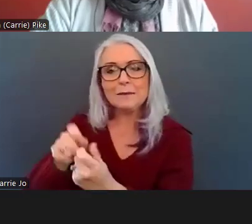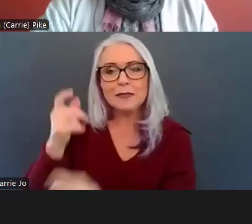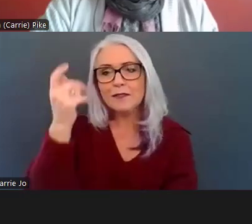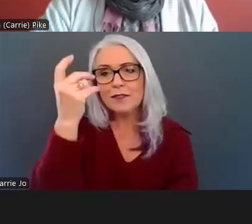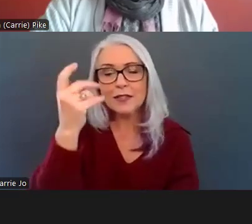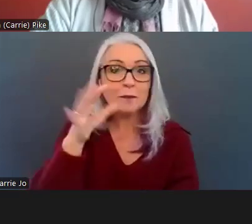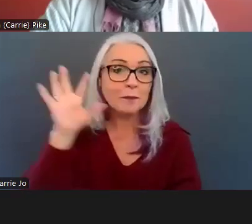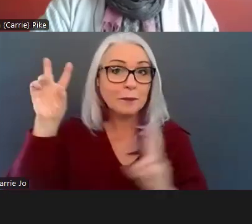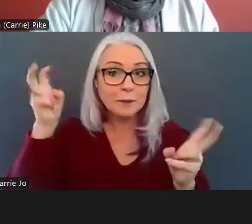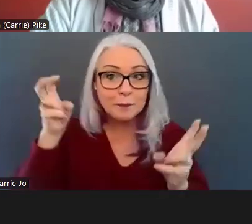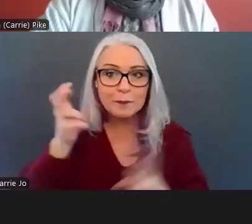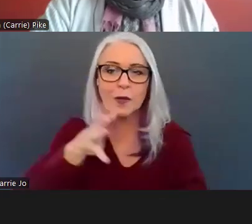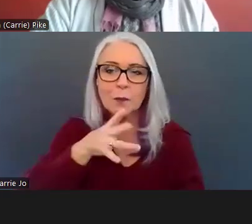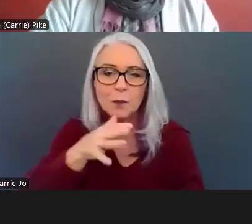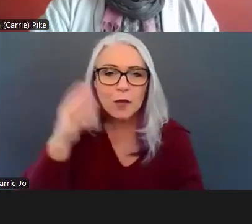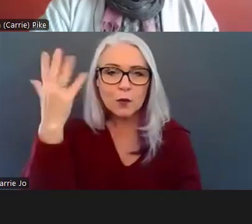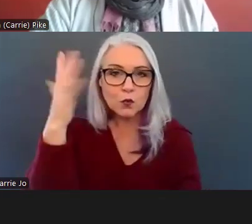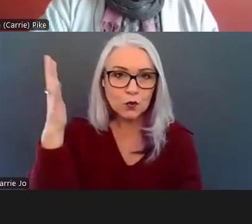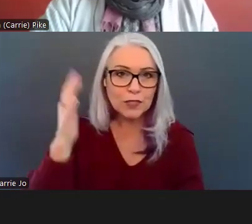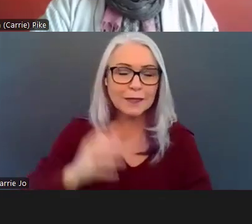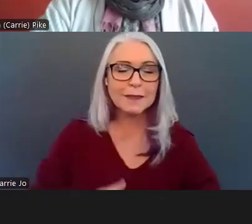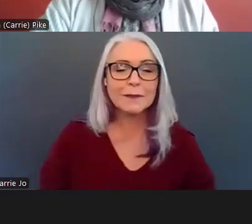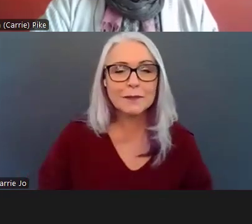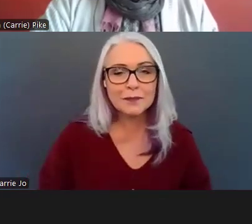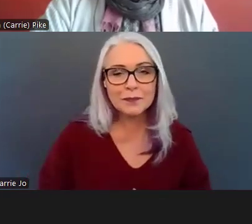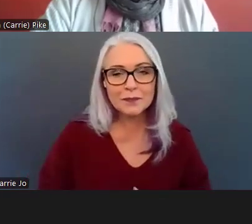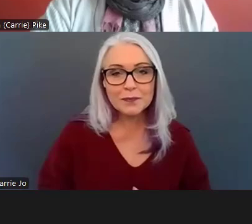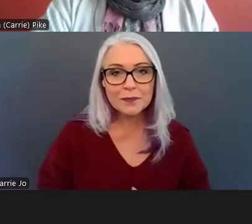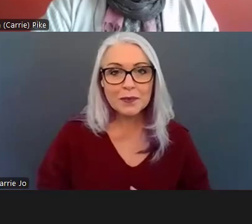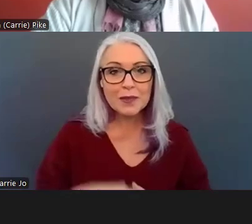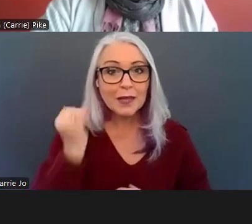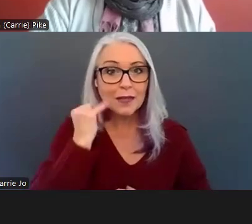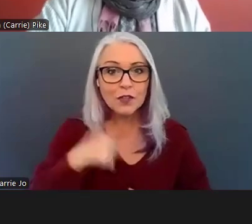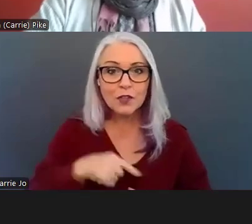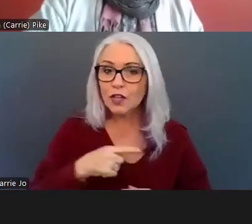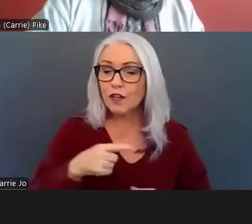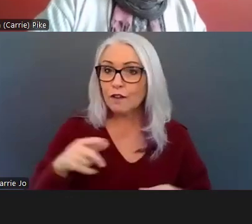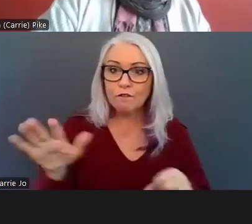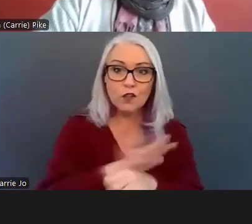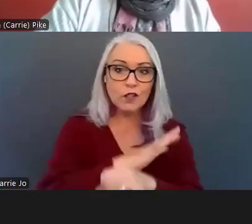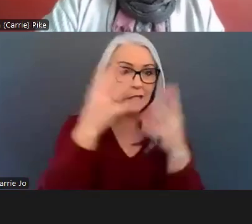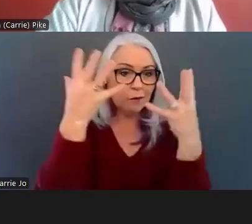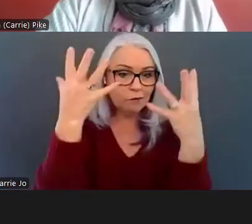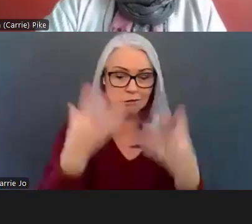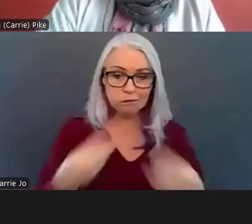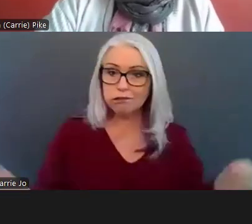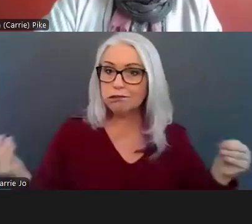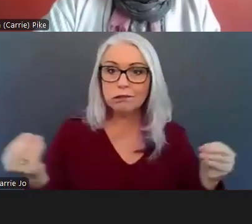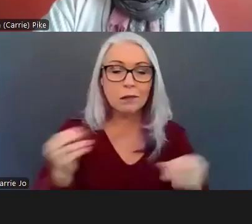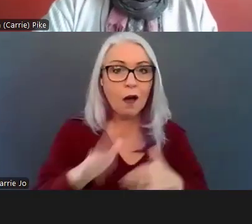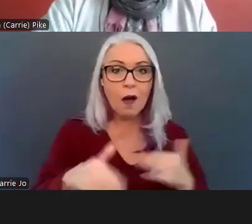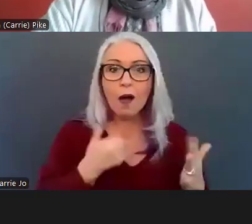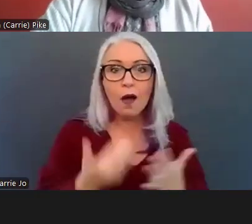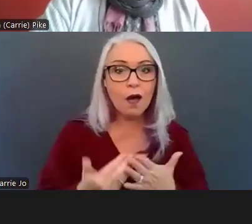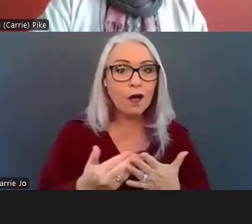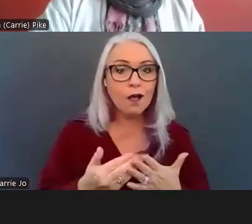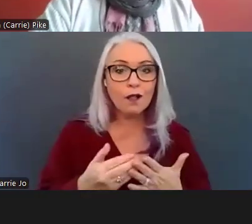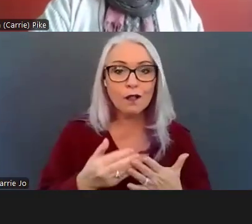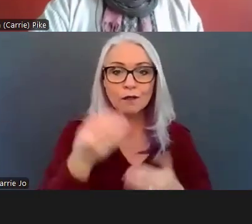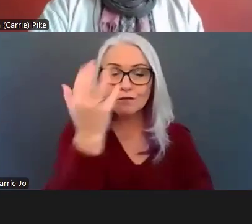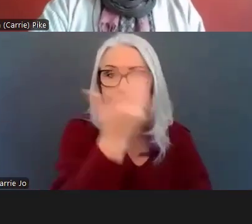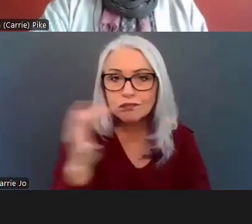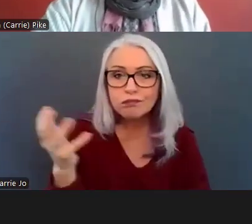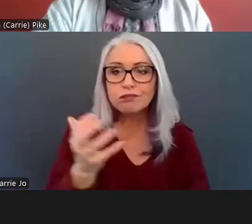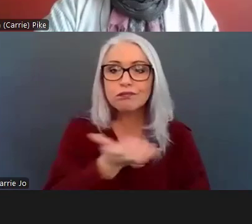need to think about. In particular, if you're going to completely get rid of all vegetation in an area, you're going to have some challenges. But